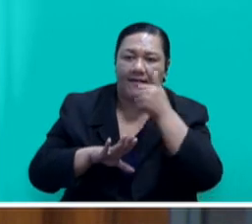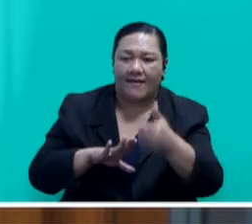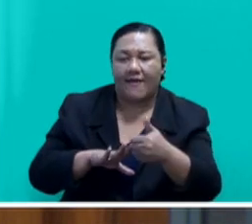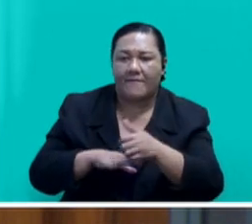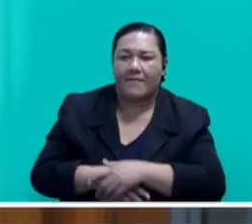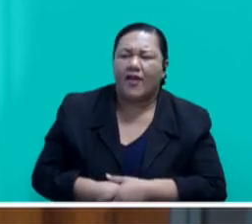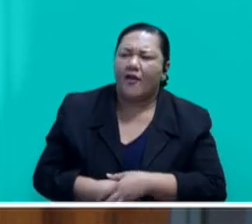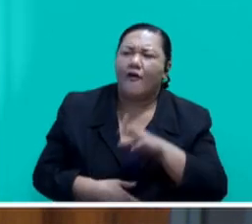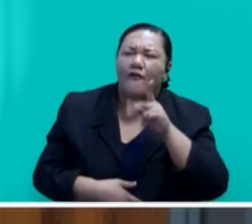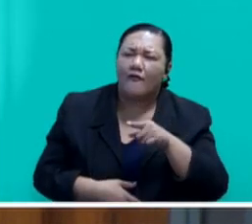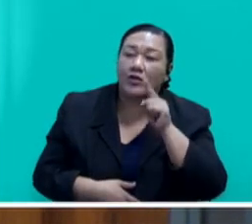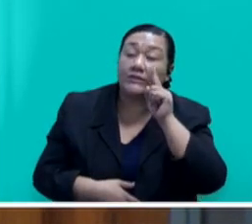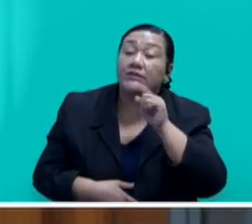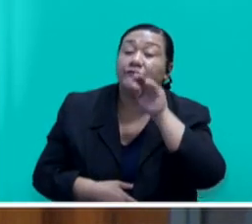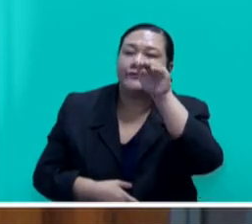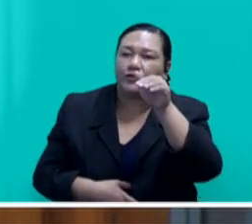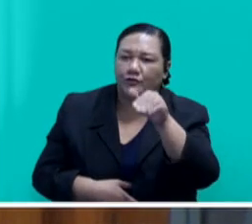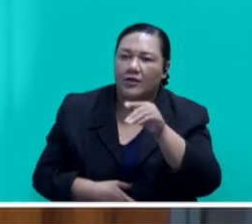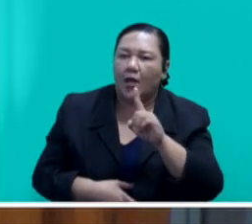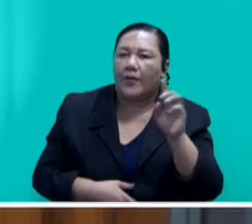and support the natural resources-based sector.